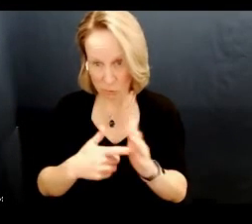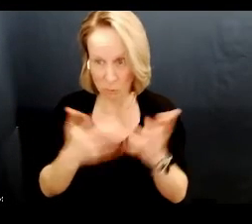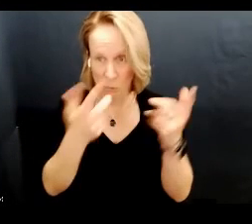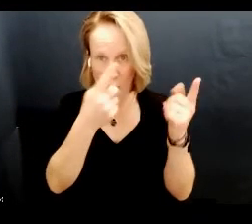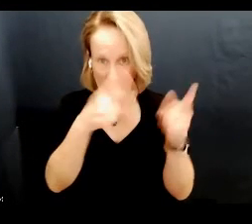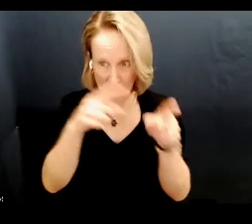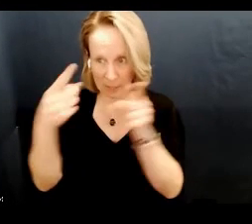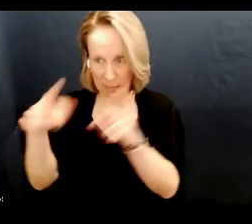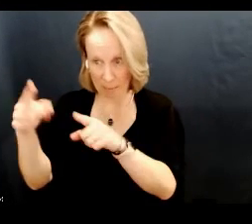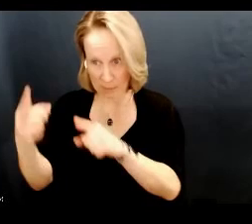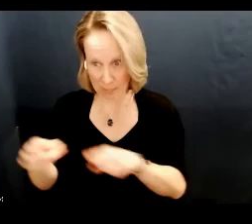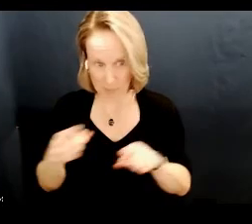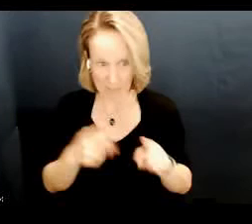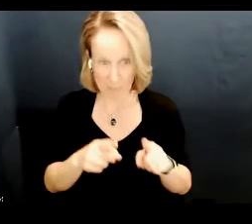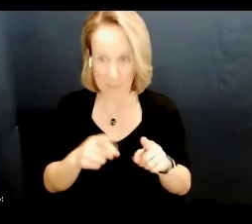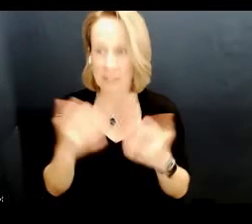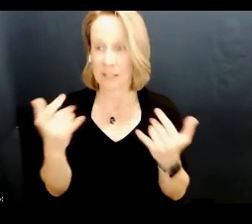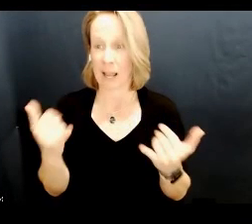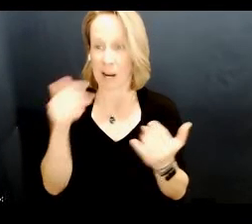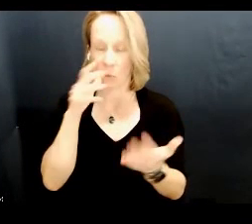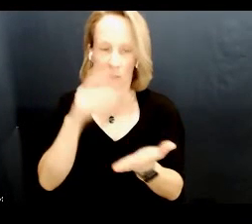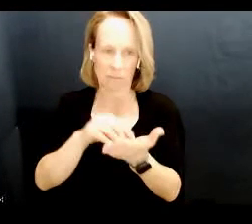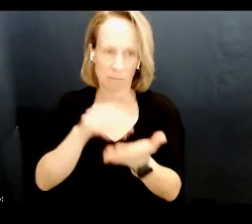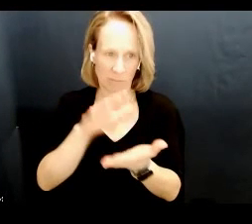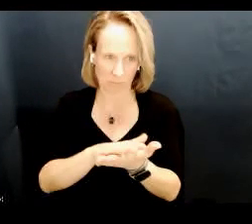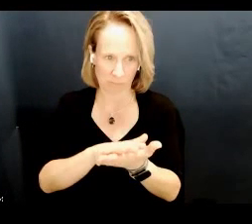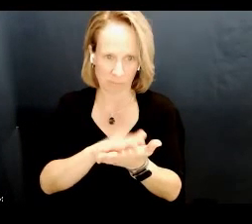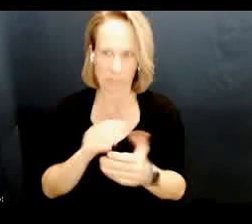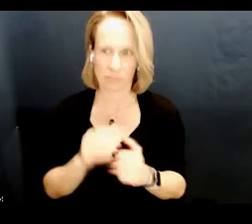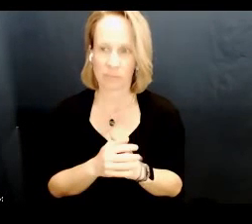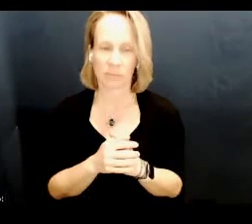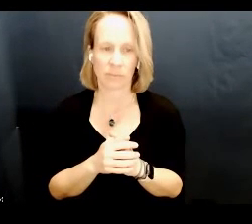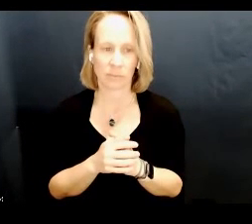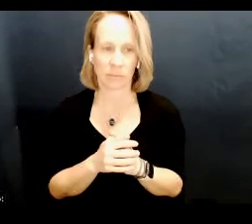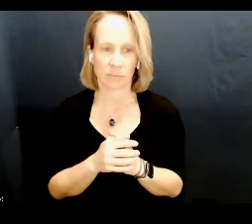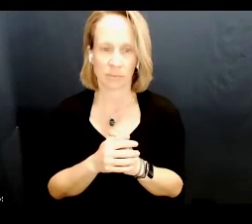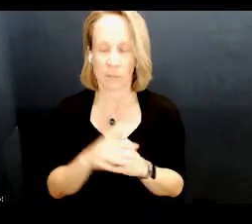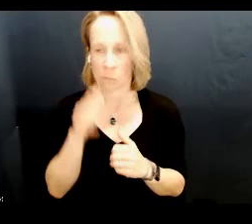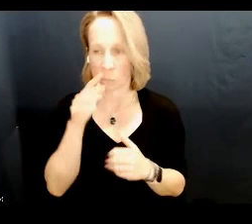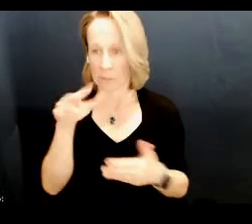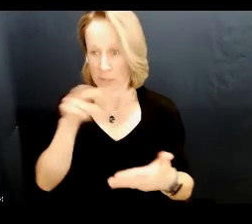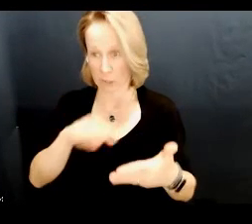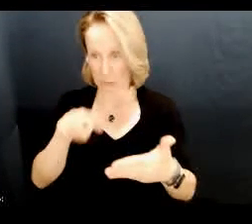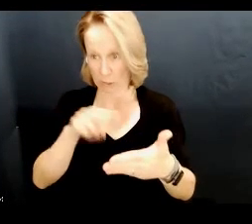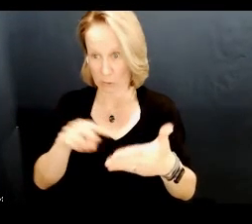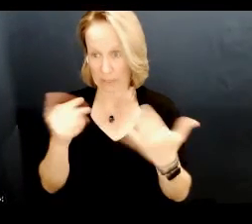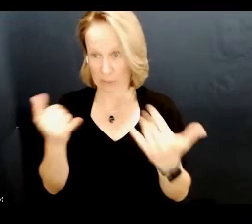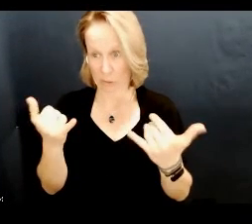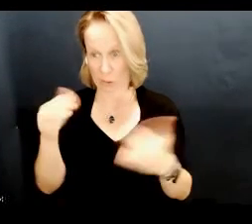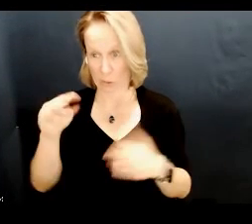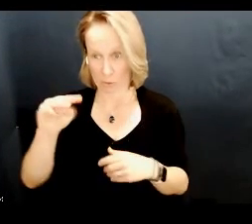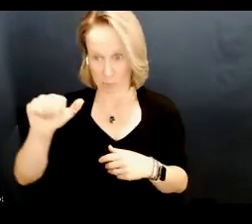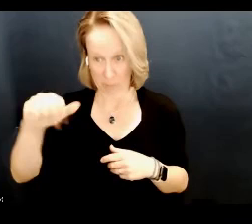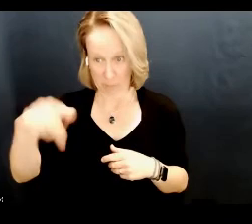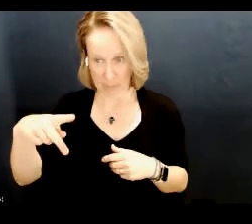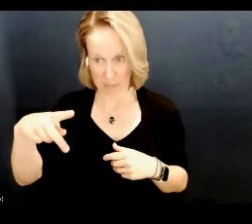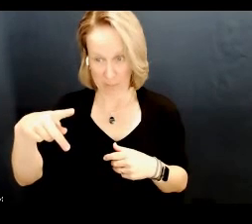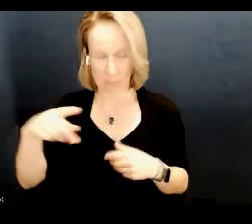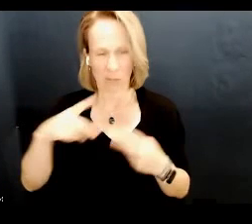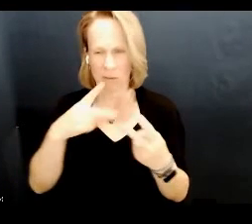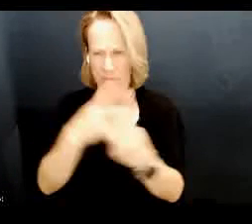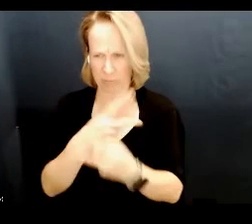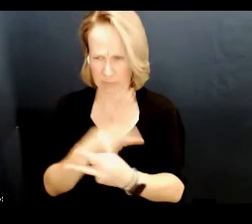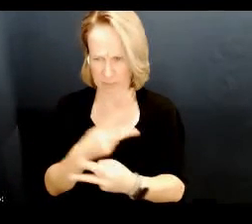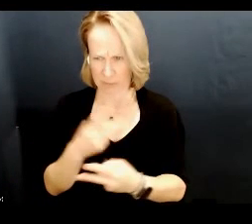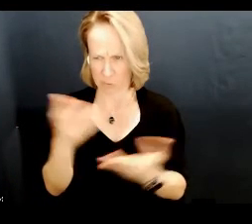down, right? So we're going to take a look at that current mapping that we've done. We're going to figure out what solutions